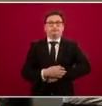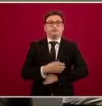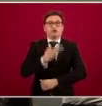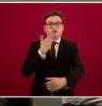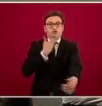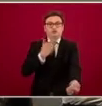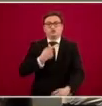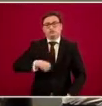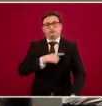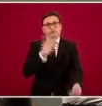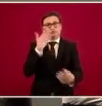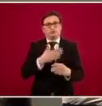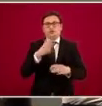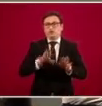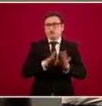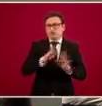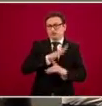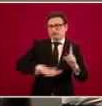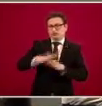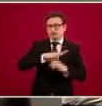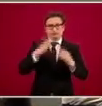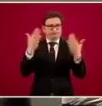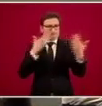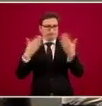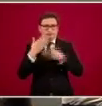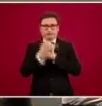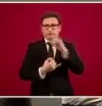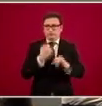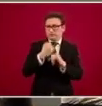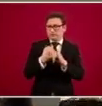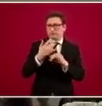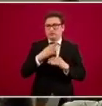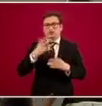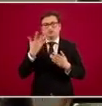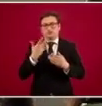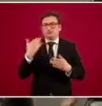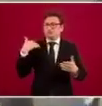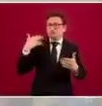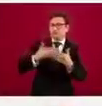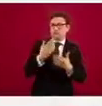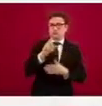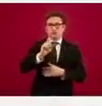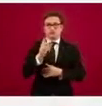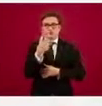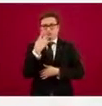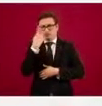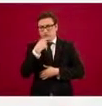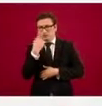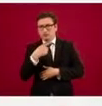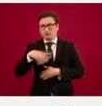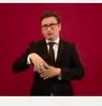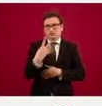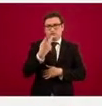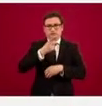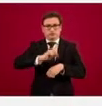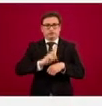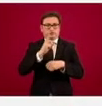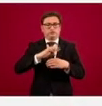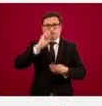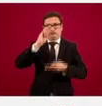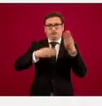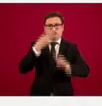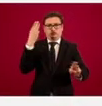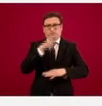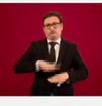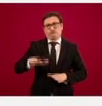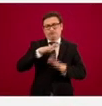Let's begin by looking at the international landscape, what has happened during the past 24 hours and